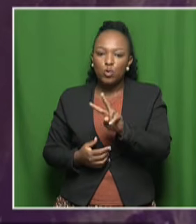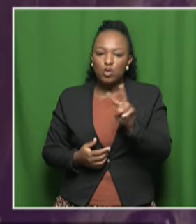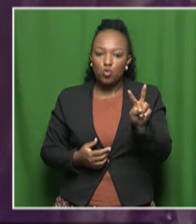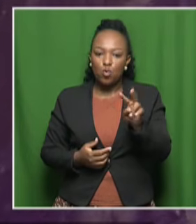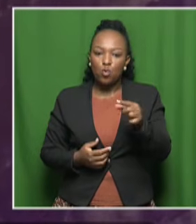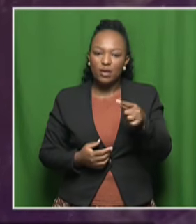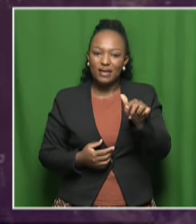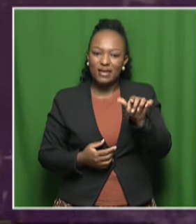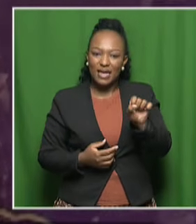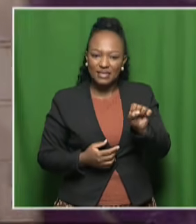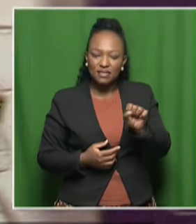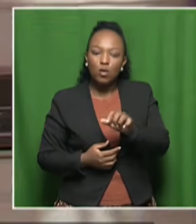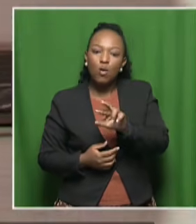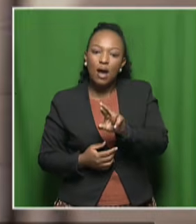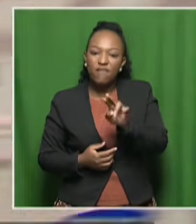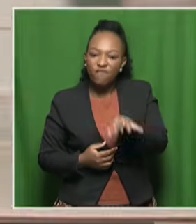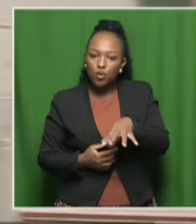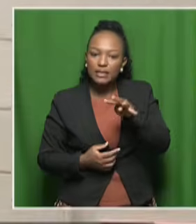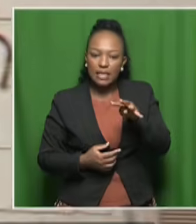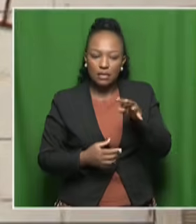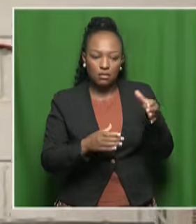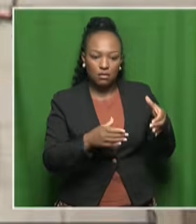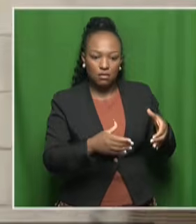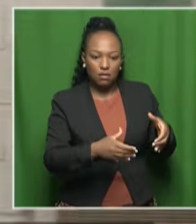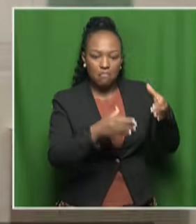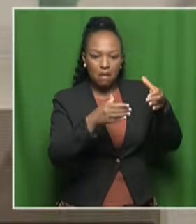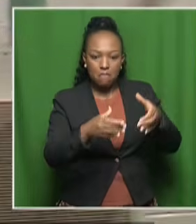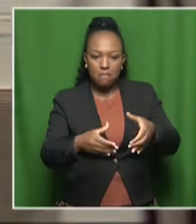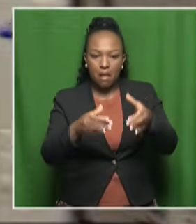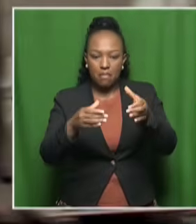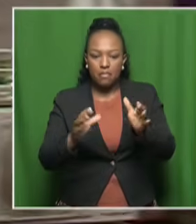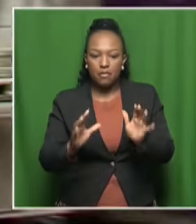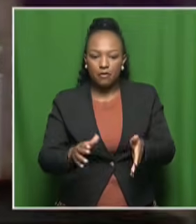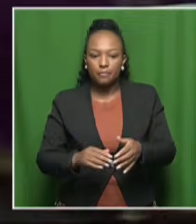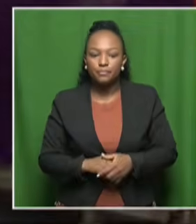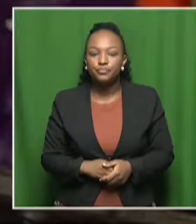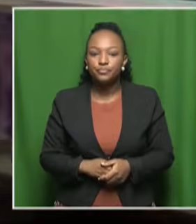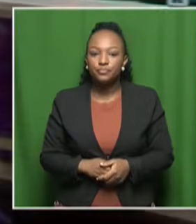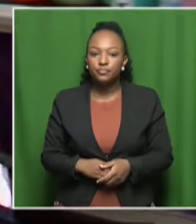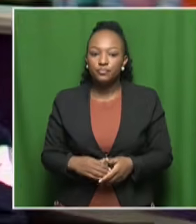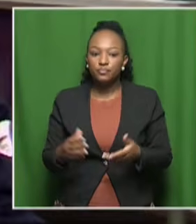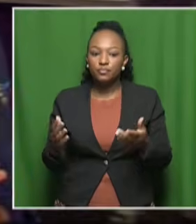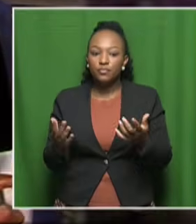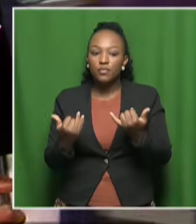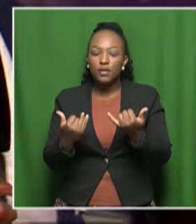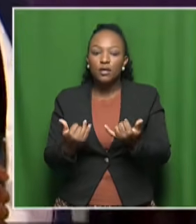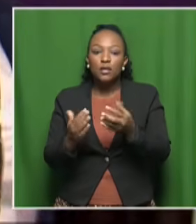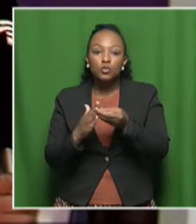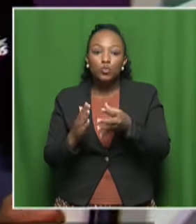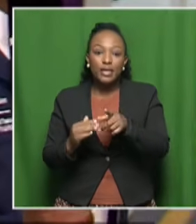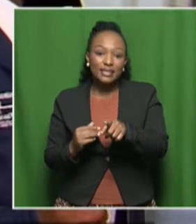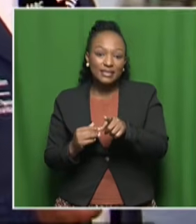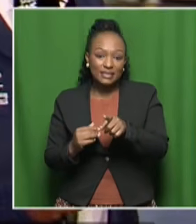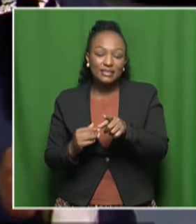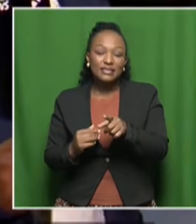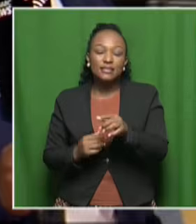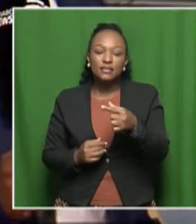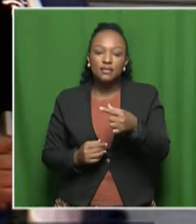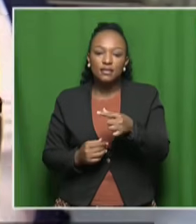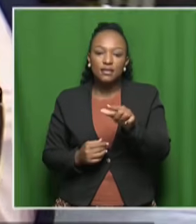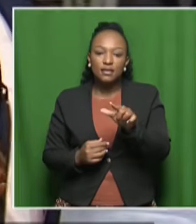or our R14. Okay, let's take a walk because we have one of your students here as well, Gladness